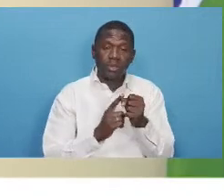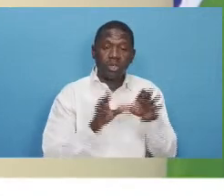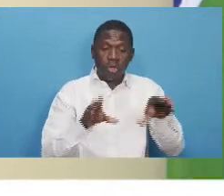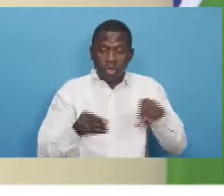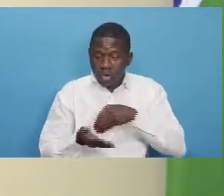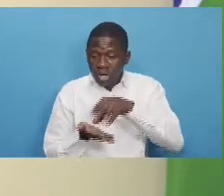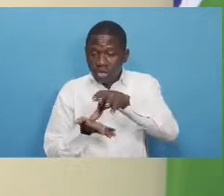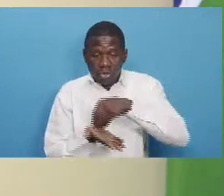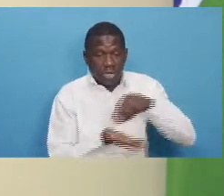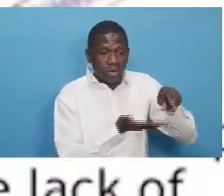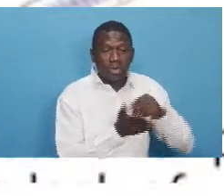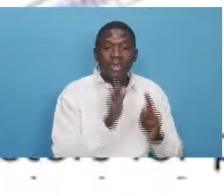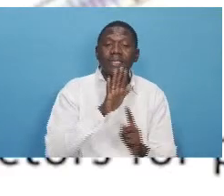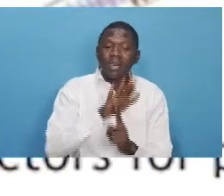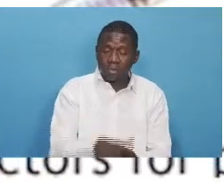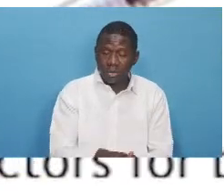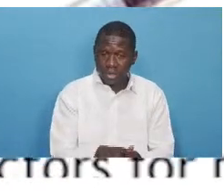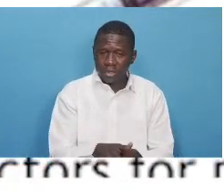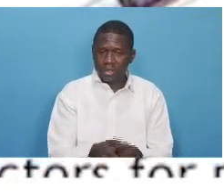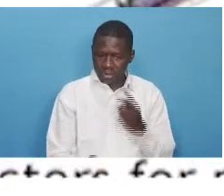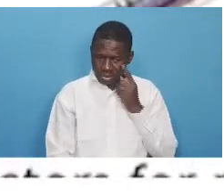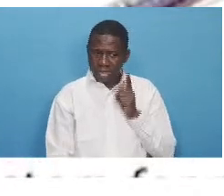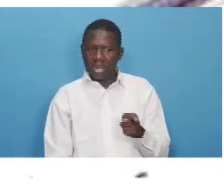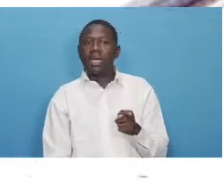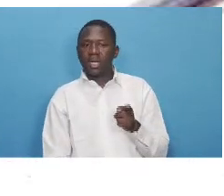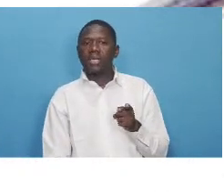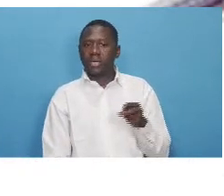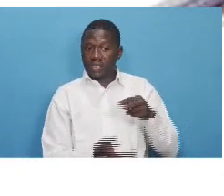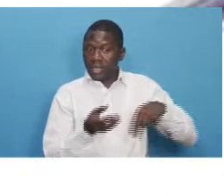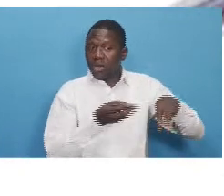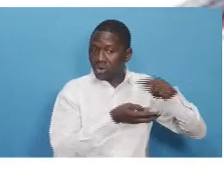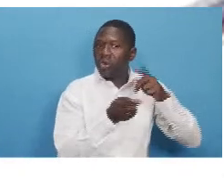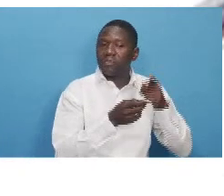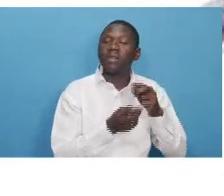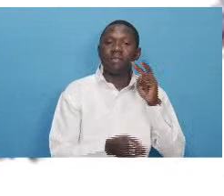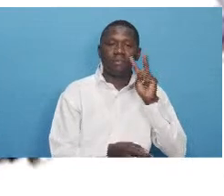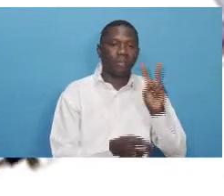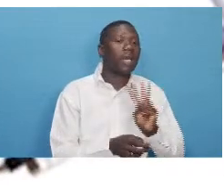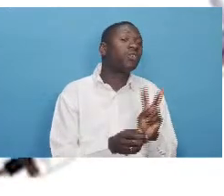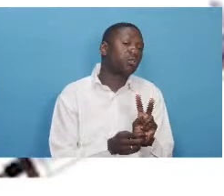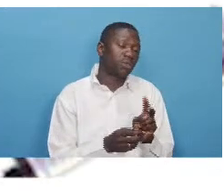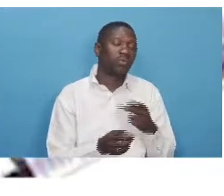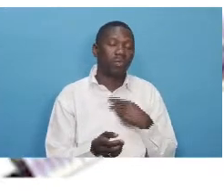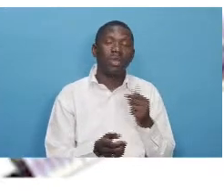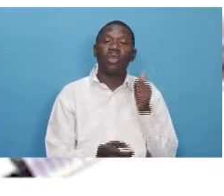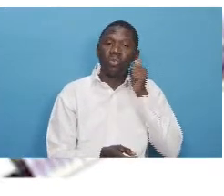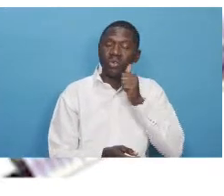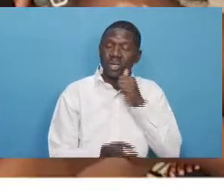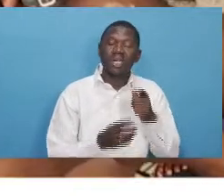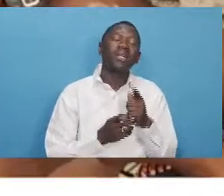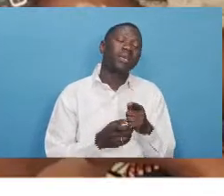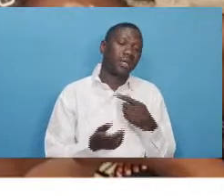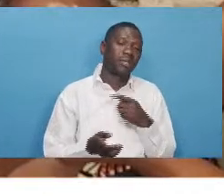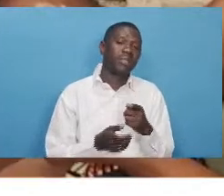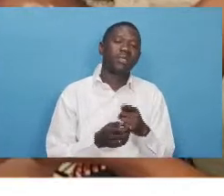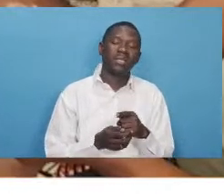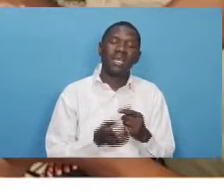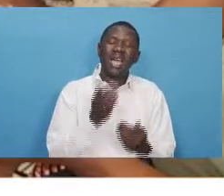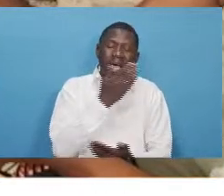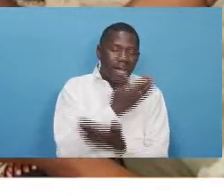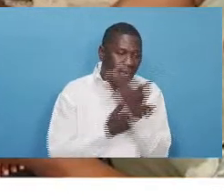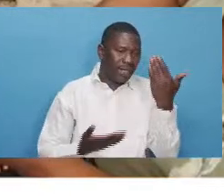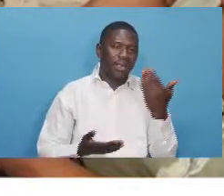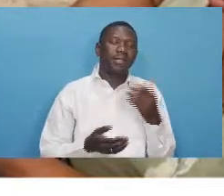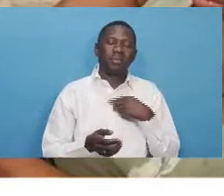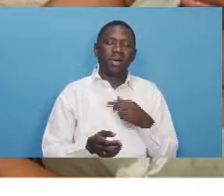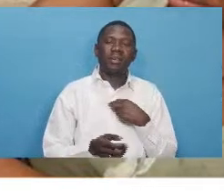samples that there is a circulation of that virus. And we are using that as a very early indication of the circulating virus.